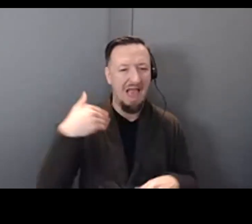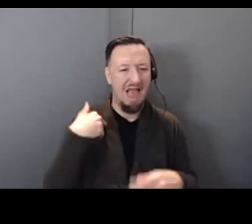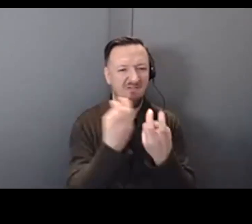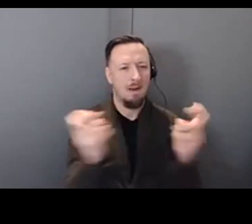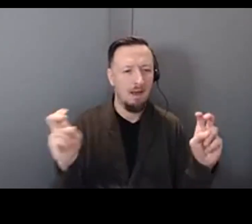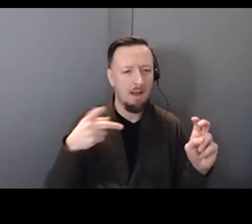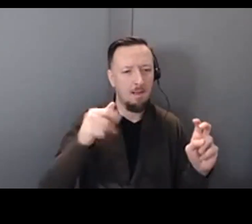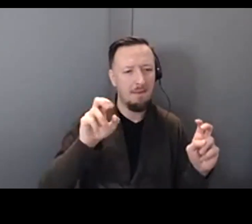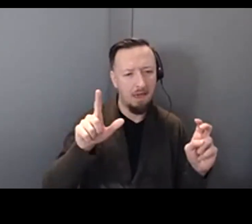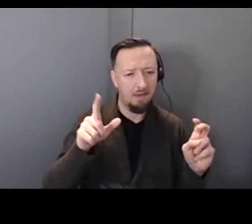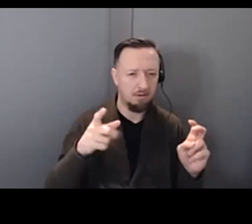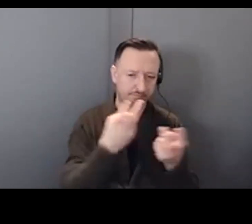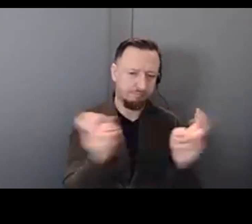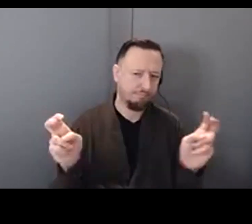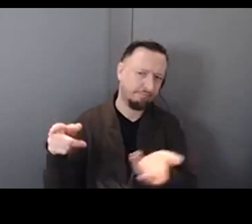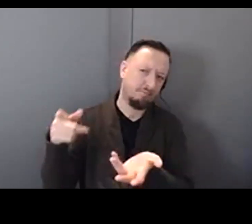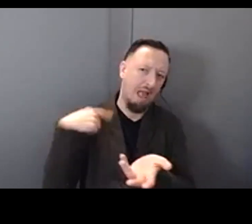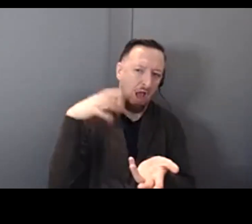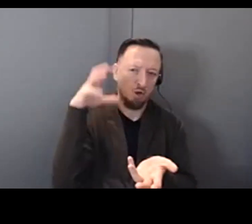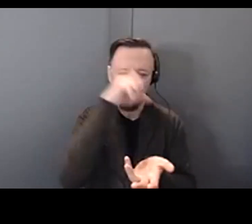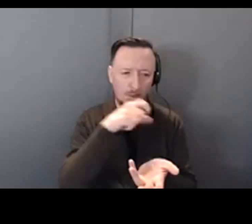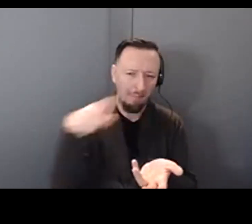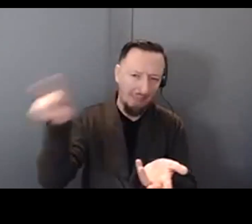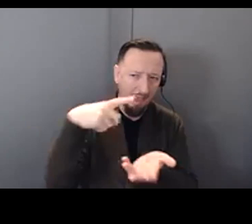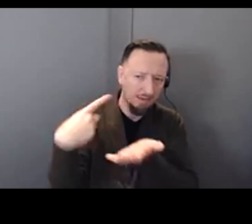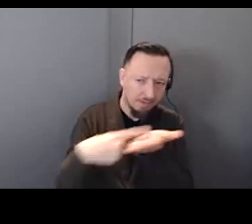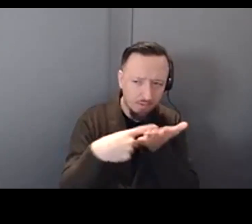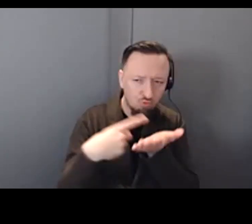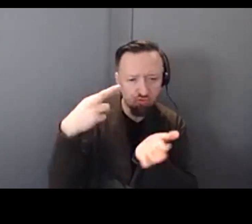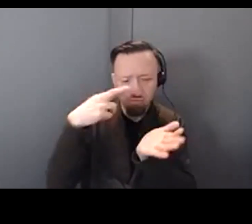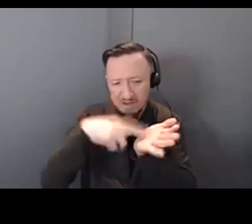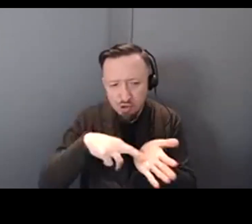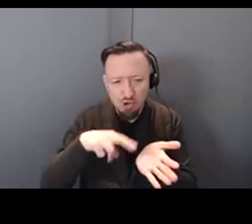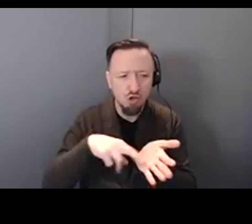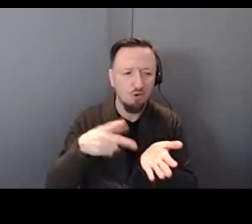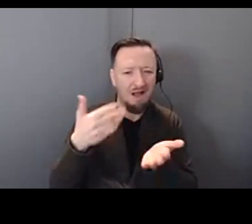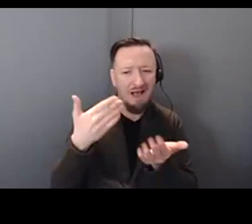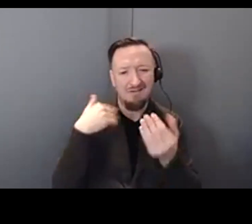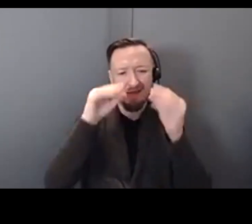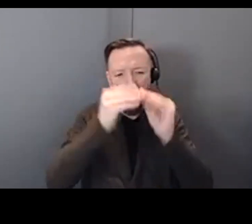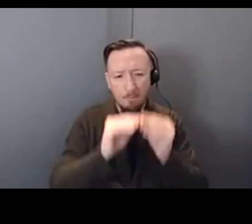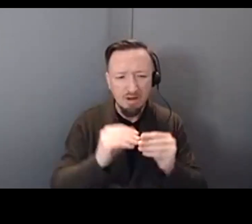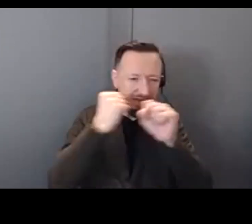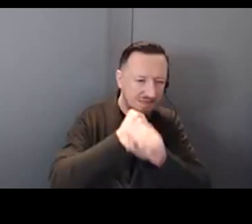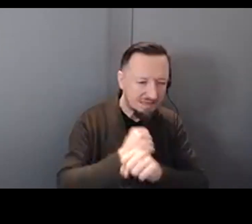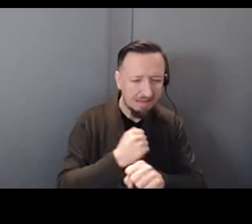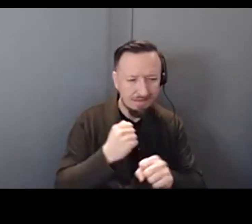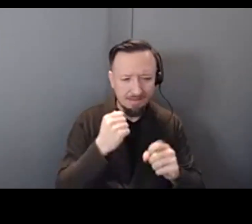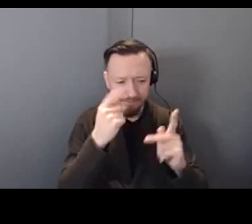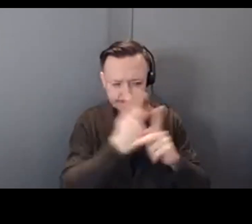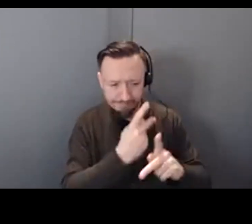So I'm assuming they must do some research, or maybe they have statistics that they can review and say,